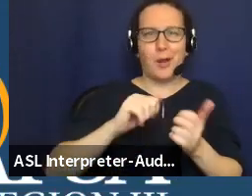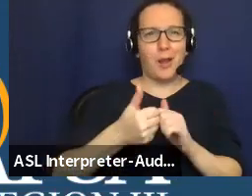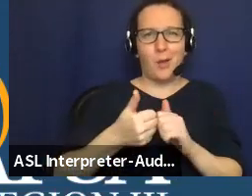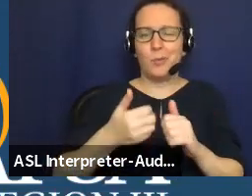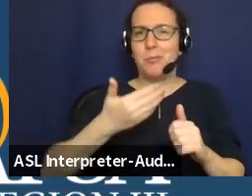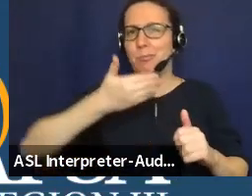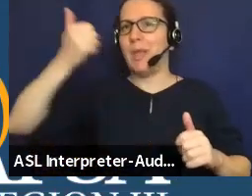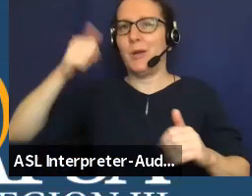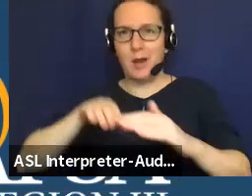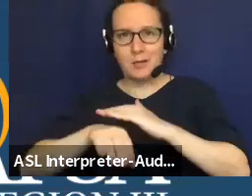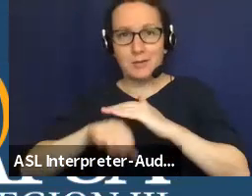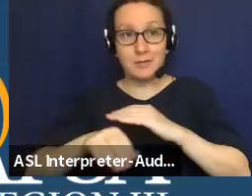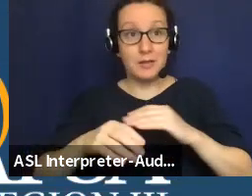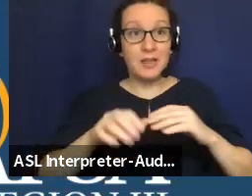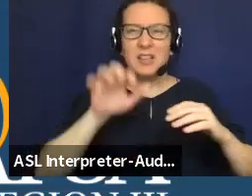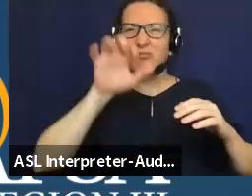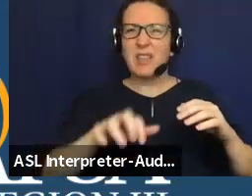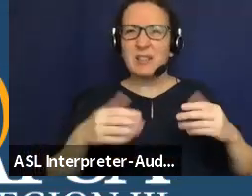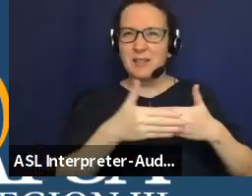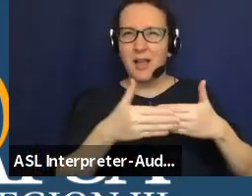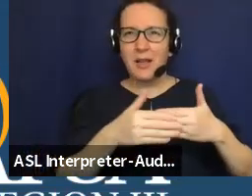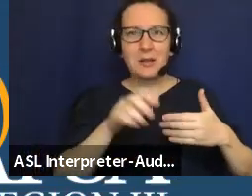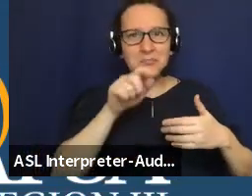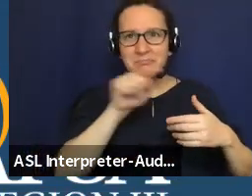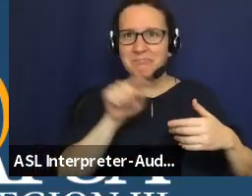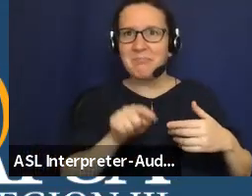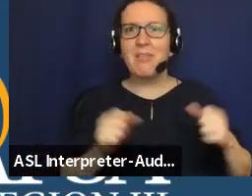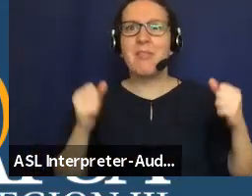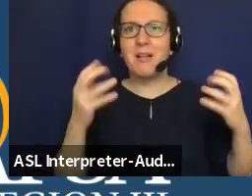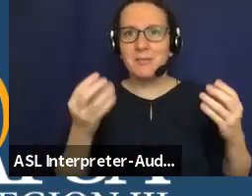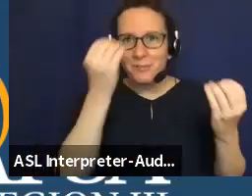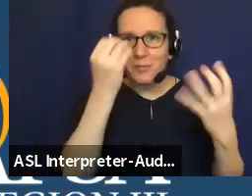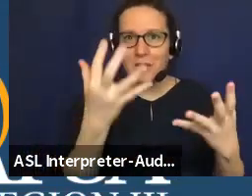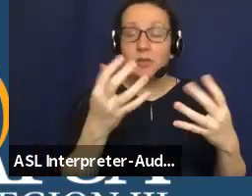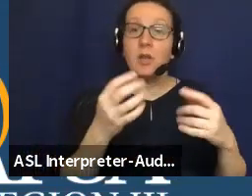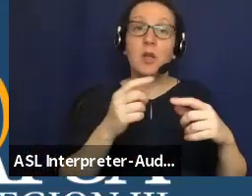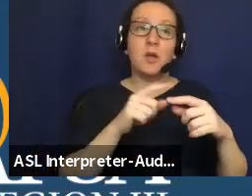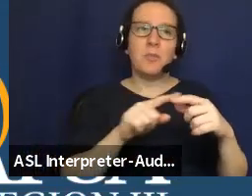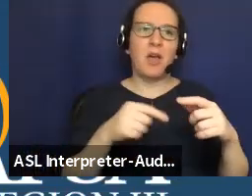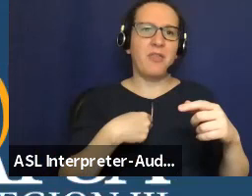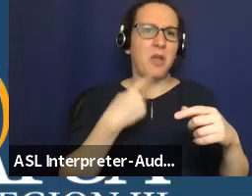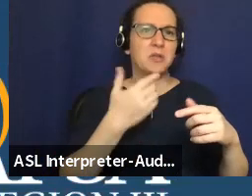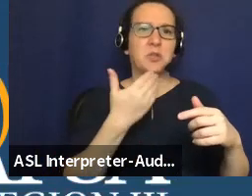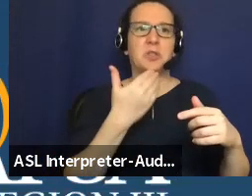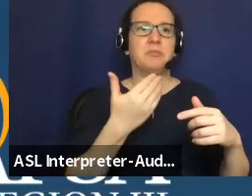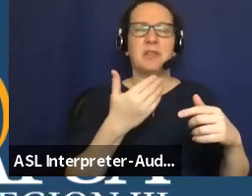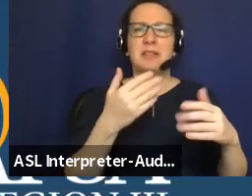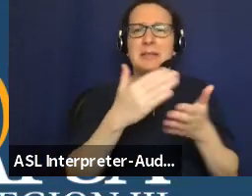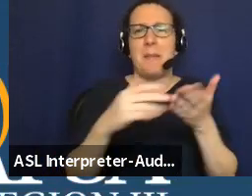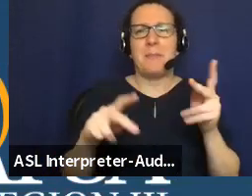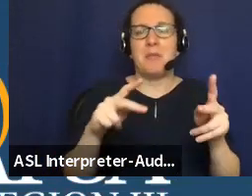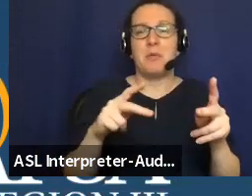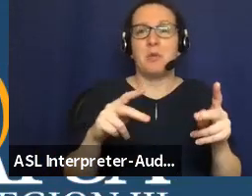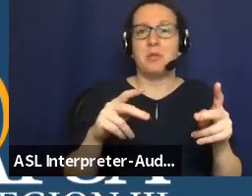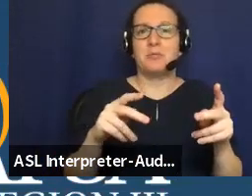I took with me saying add captions and make sure you have alt text on images, and you might be like, well, I don't even know how to do that.